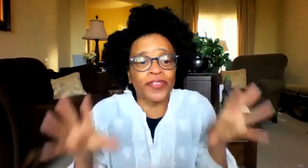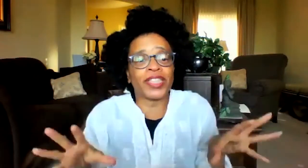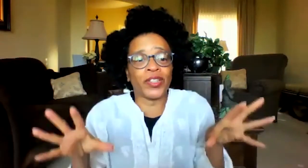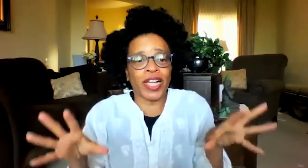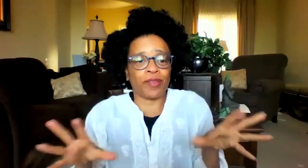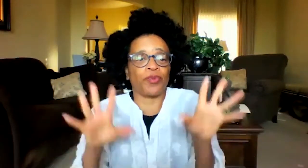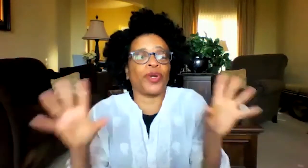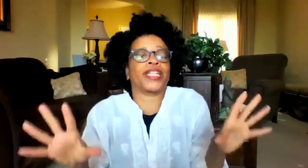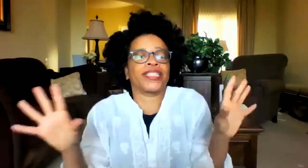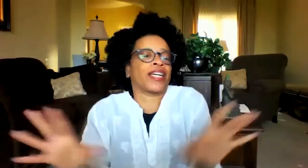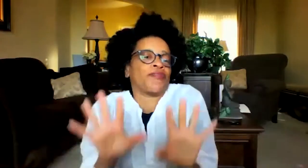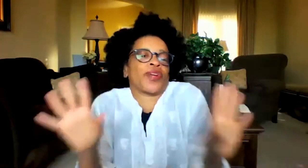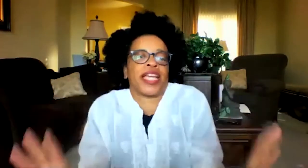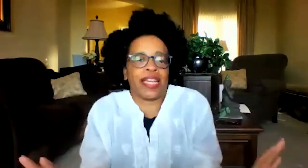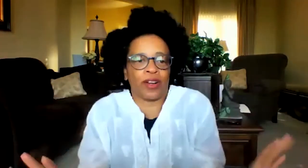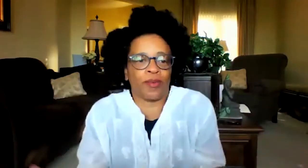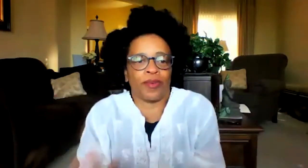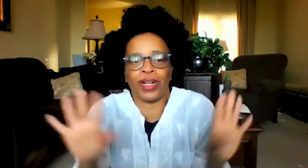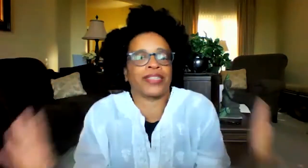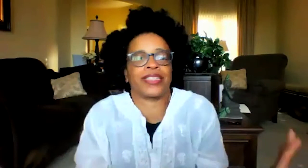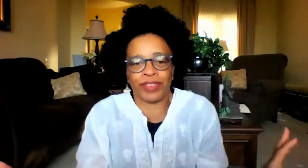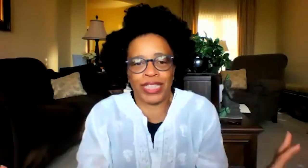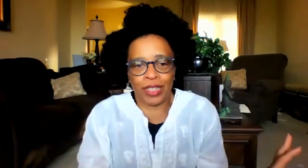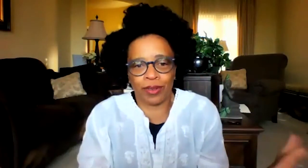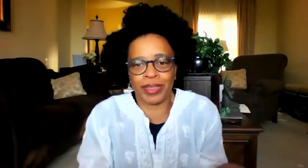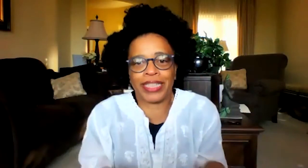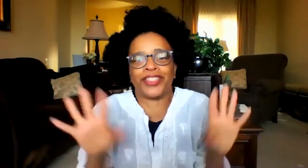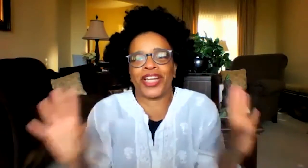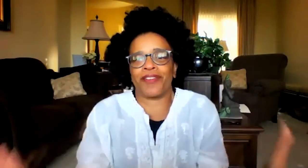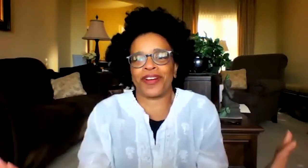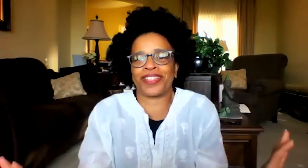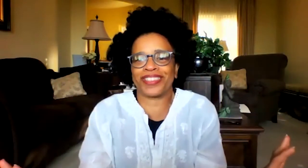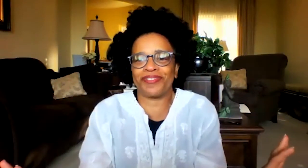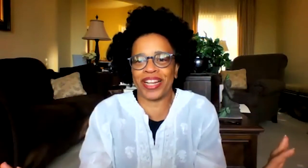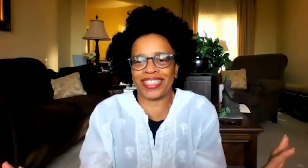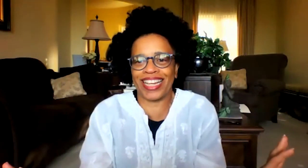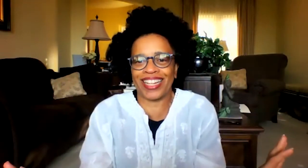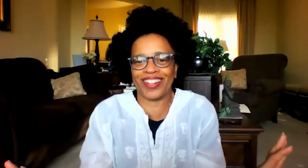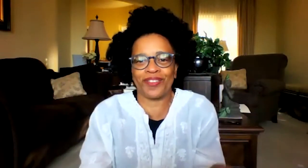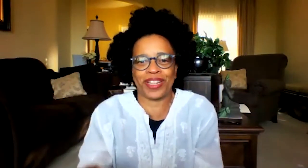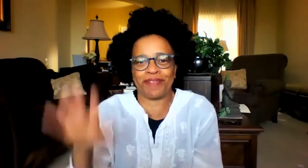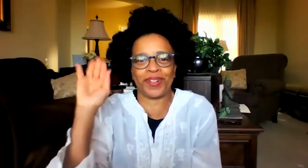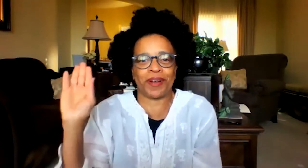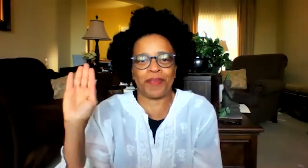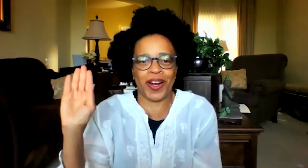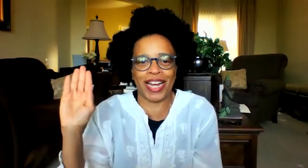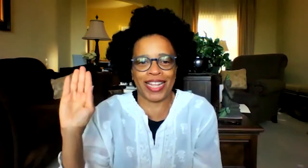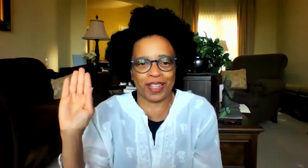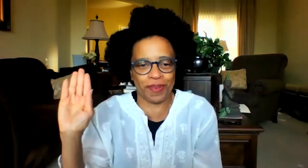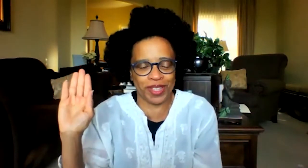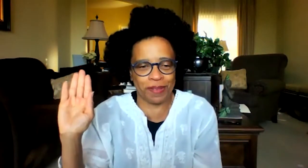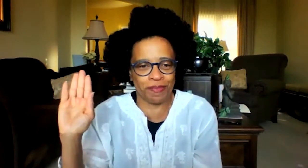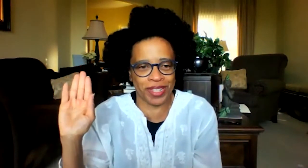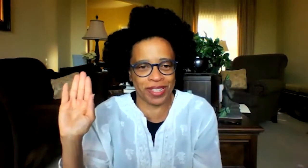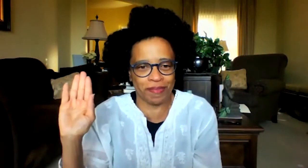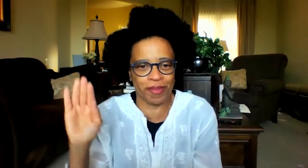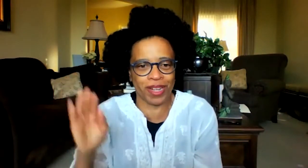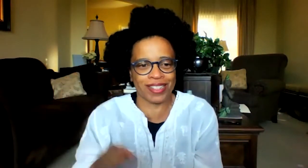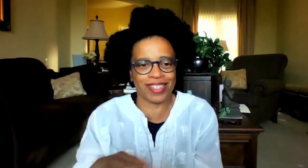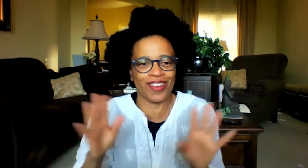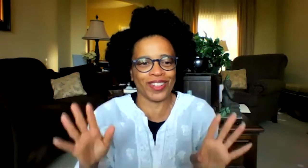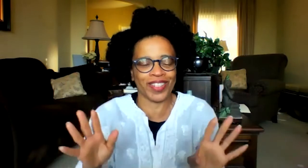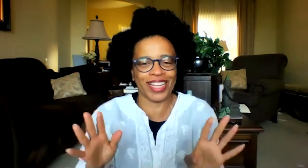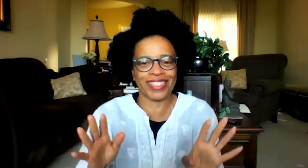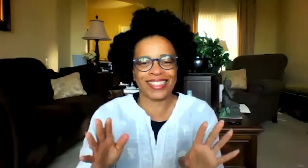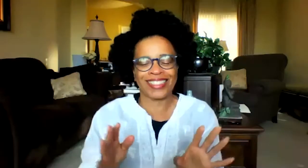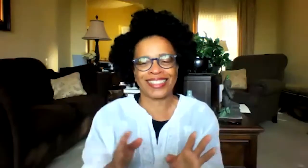Nevertheless, it can feel like like if we're here, we're relatively equal. We each have our rectangle. We can put up our hand in the participant